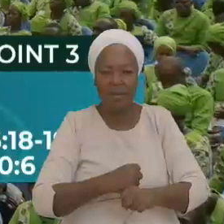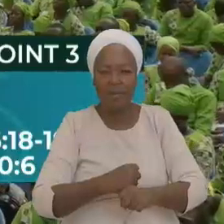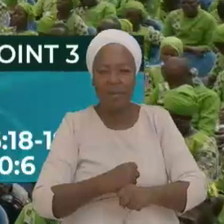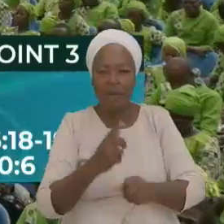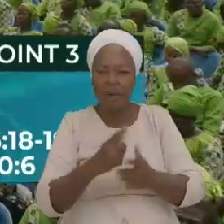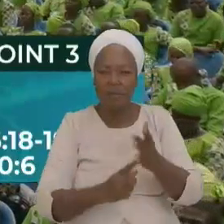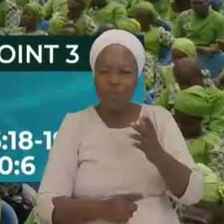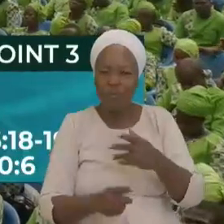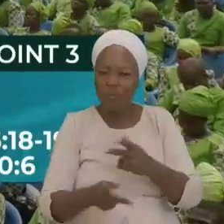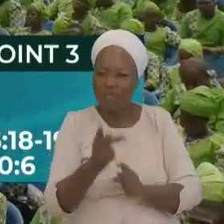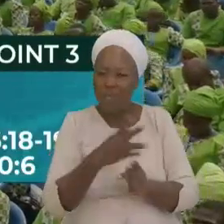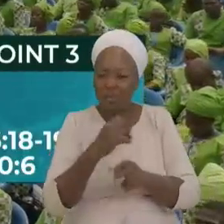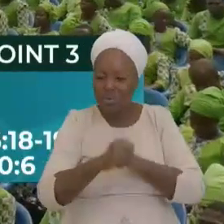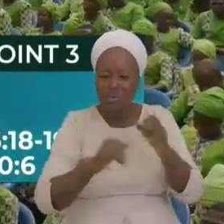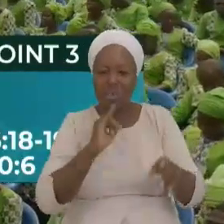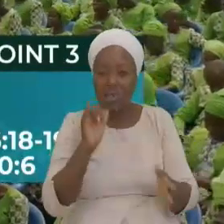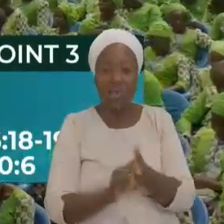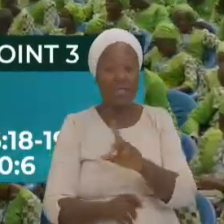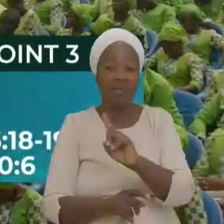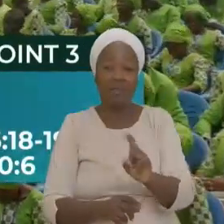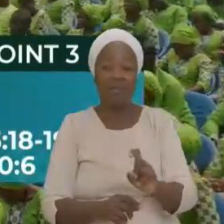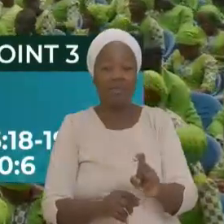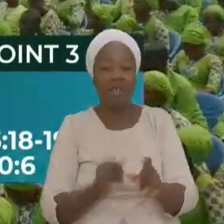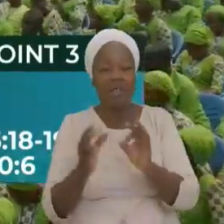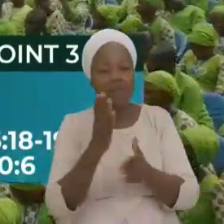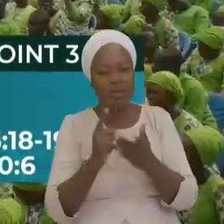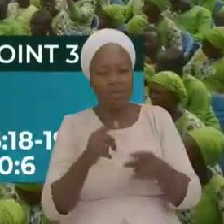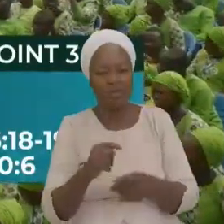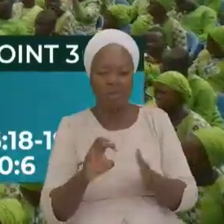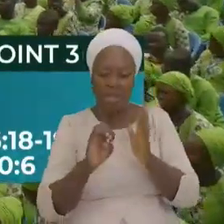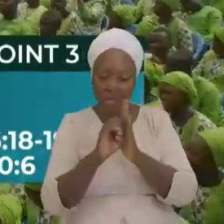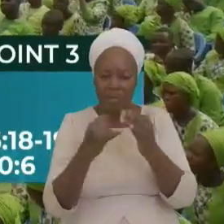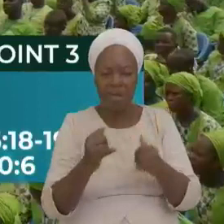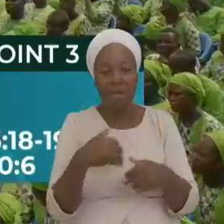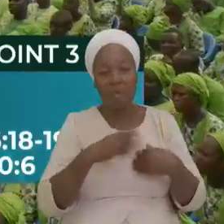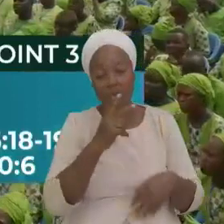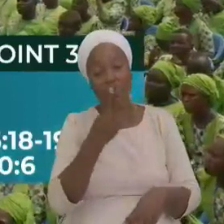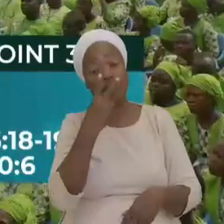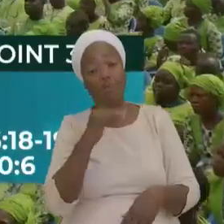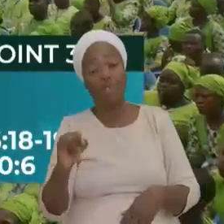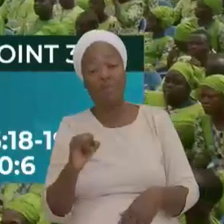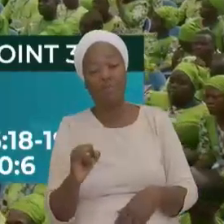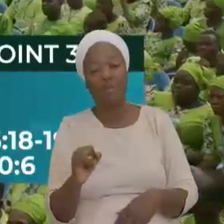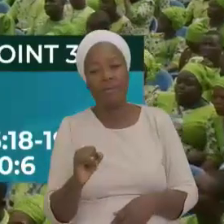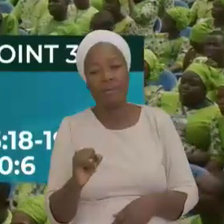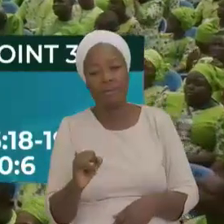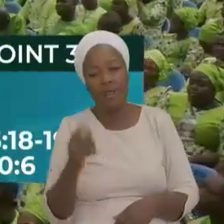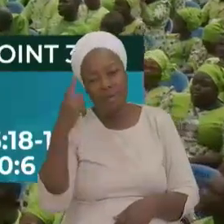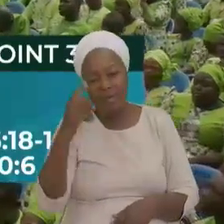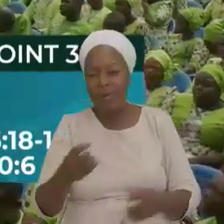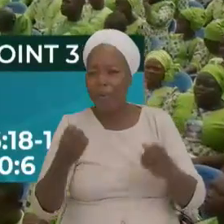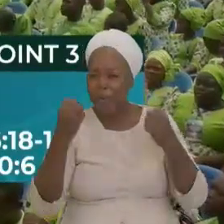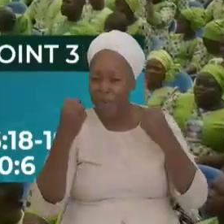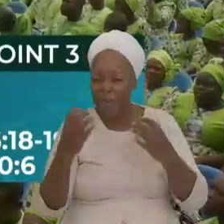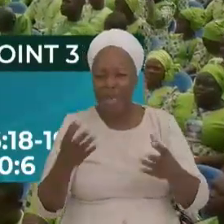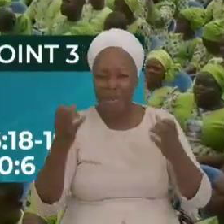what kind of suffering is that? If somebody, for example, has been smoking for many, many